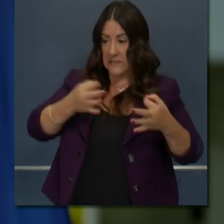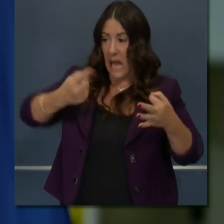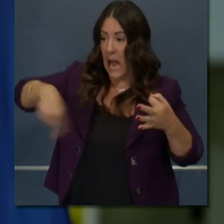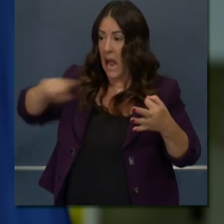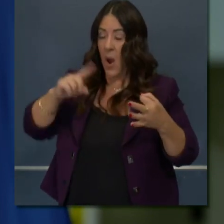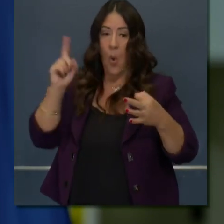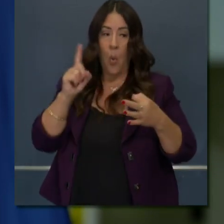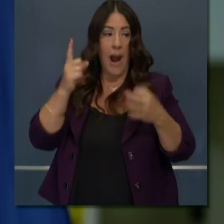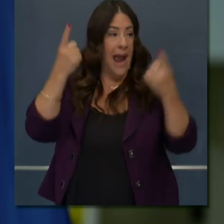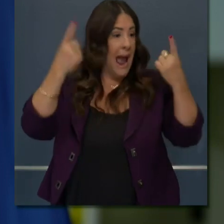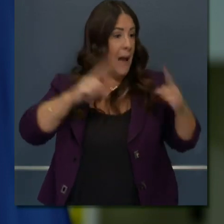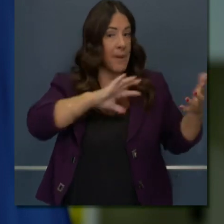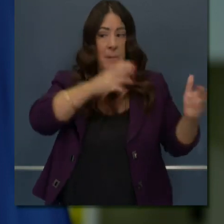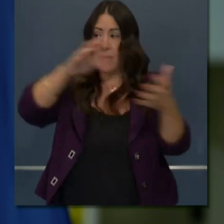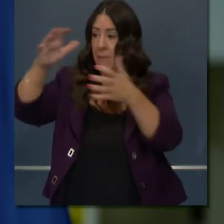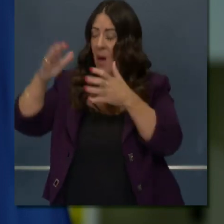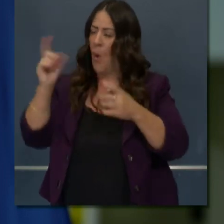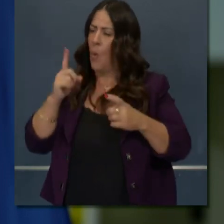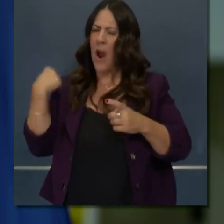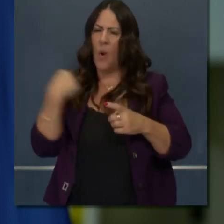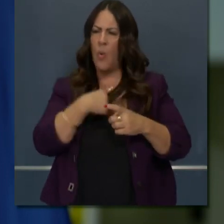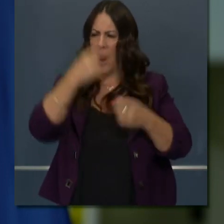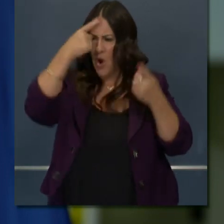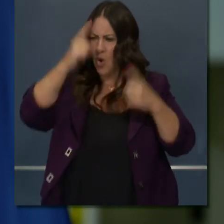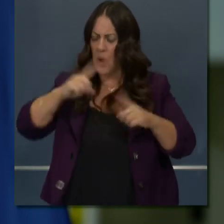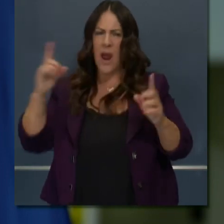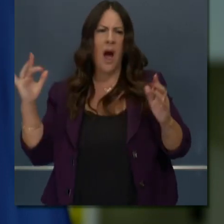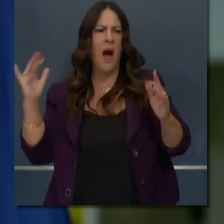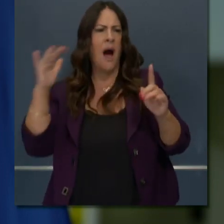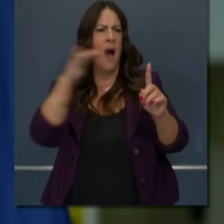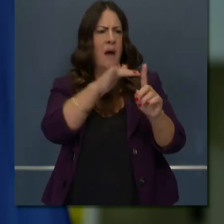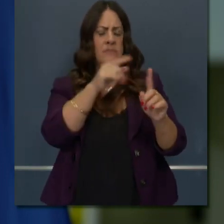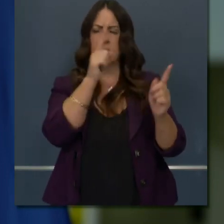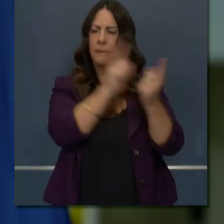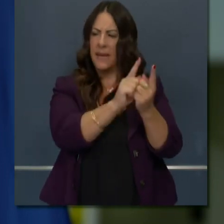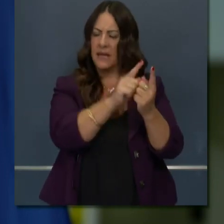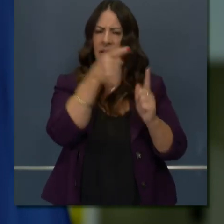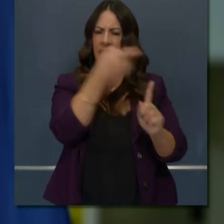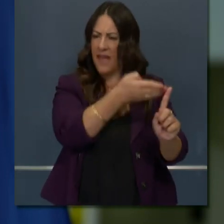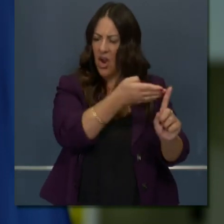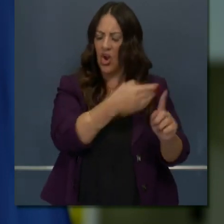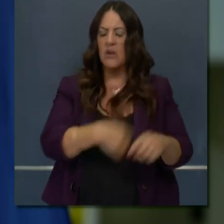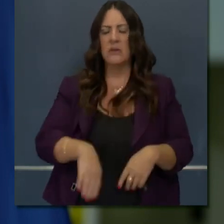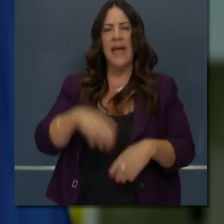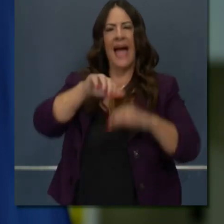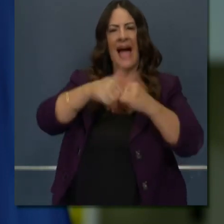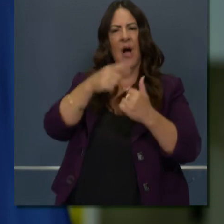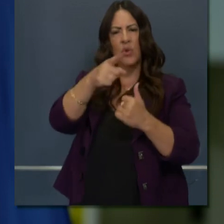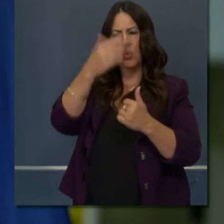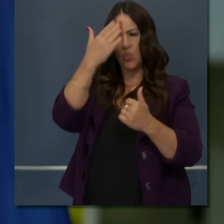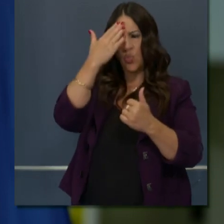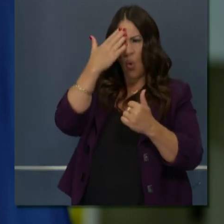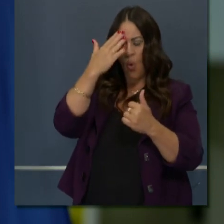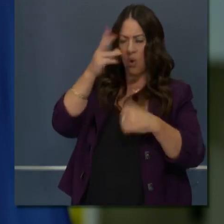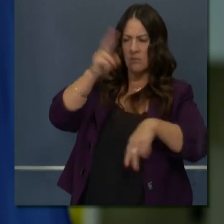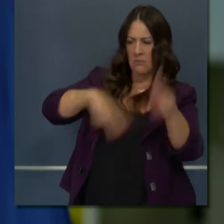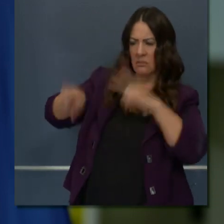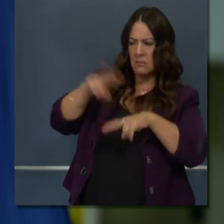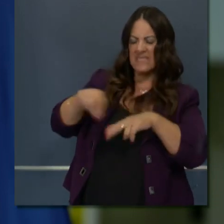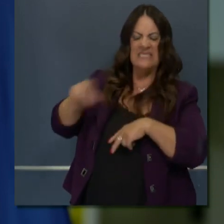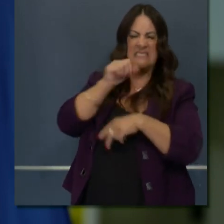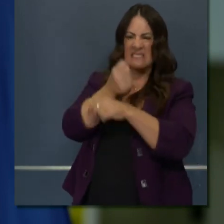you thinking about where you might go should the structure that you live in be damaged so that it's not safe to be